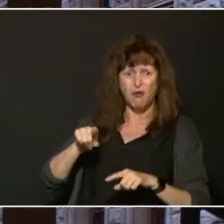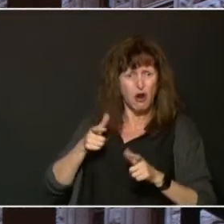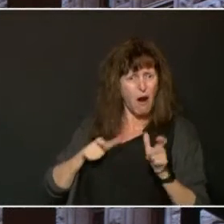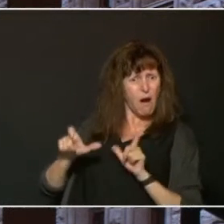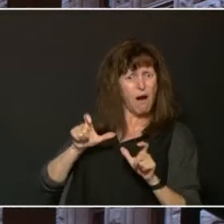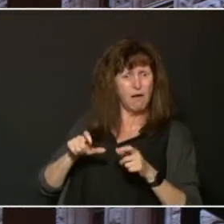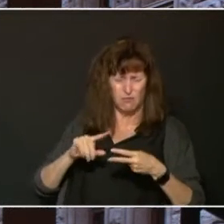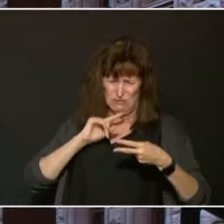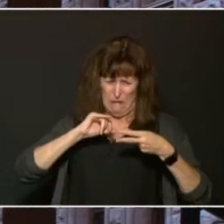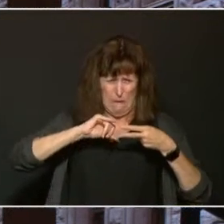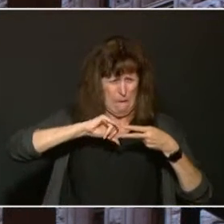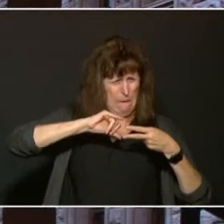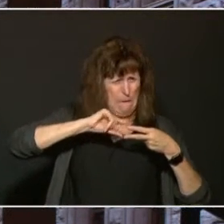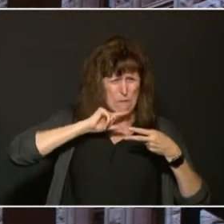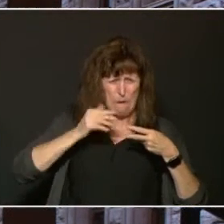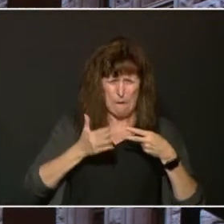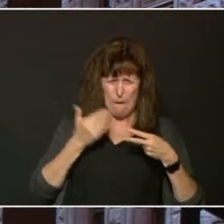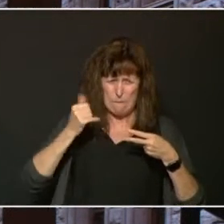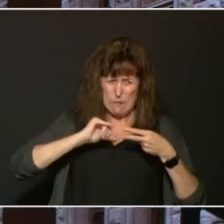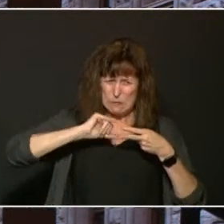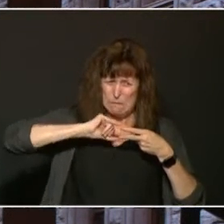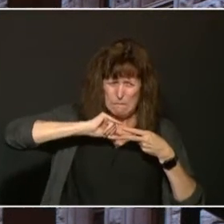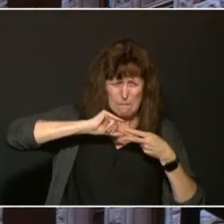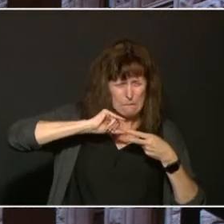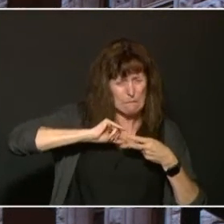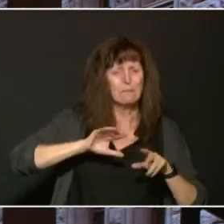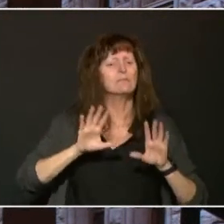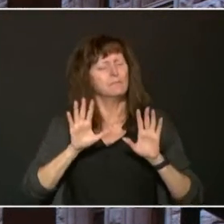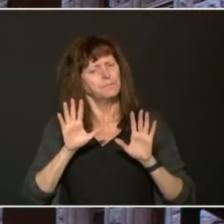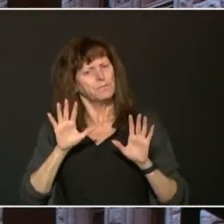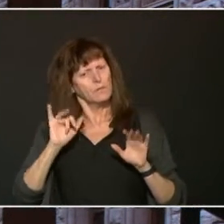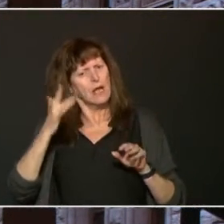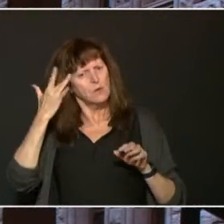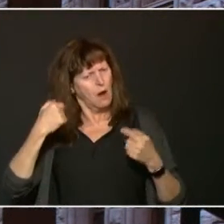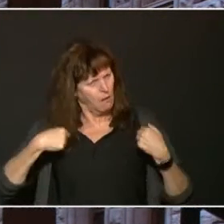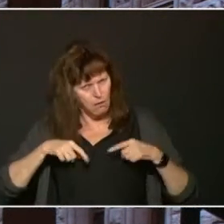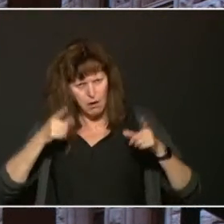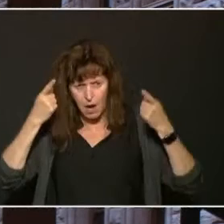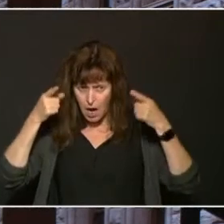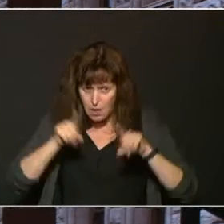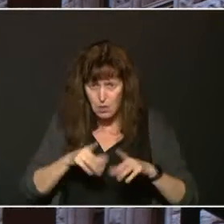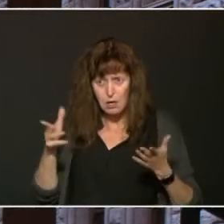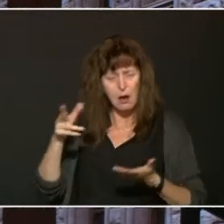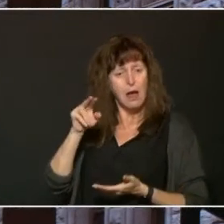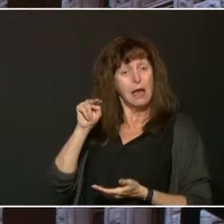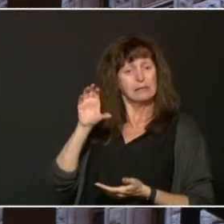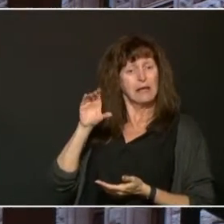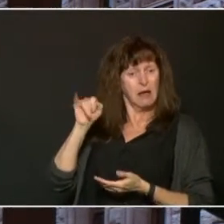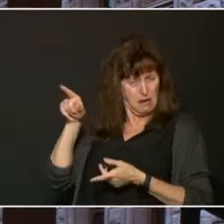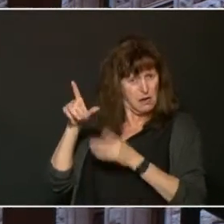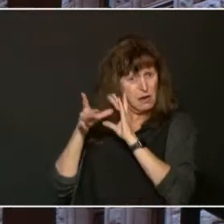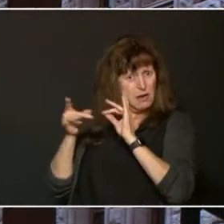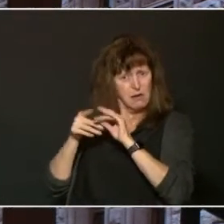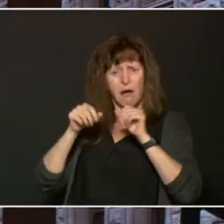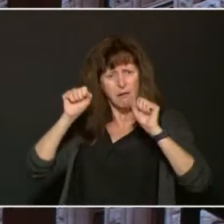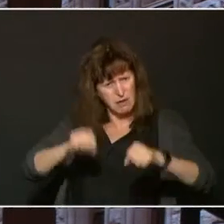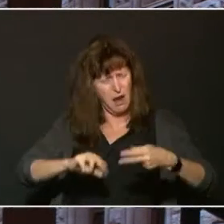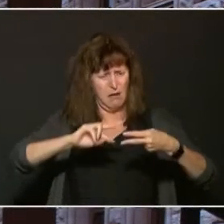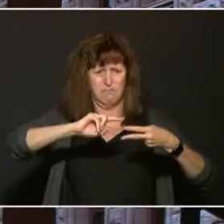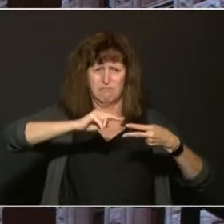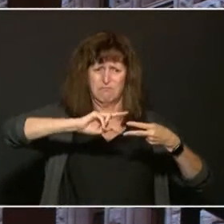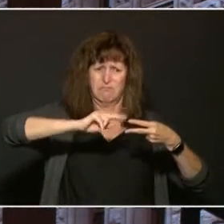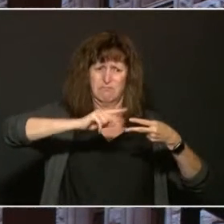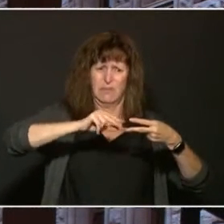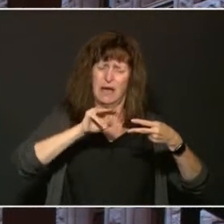agree with the NACI approach and declaration of the interchangeability of the mRNA vaccines and the ability to